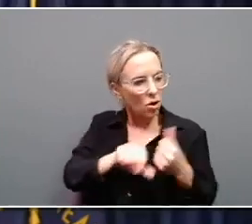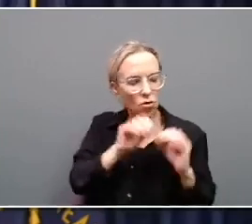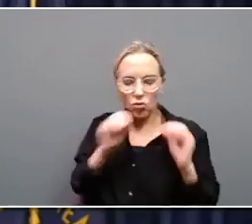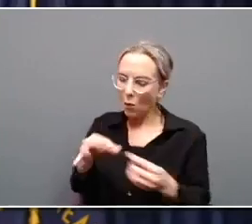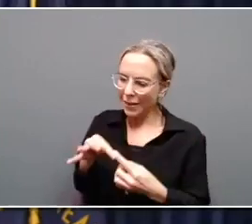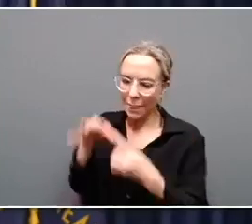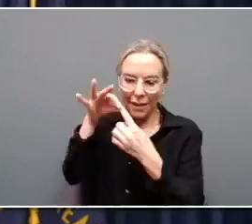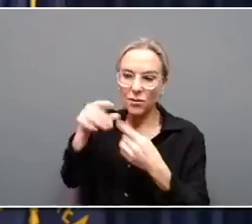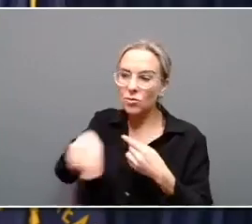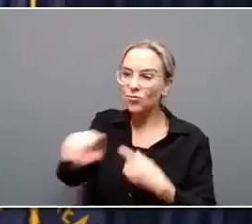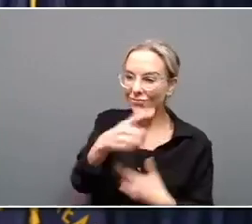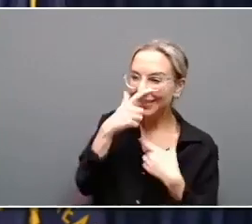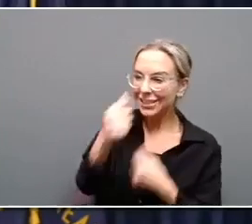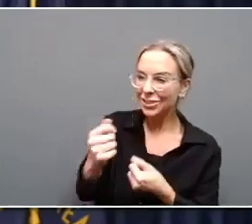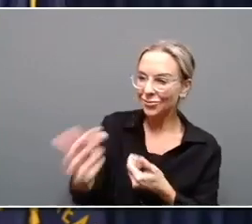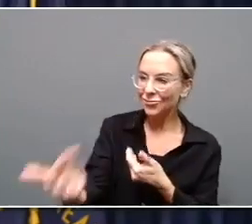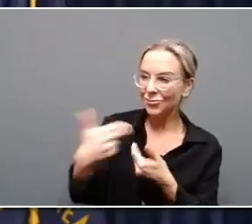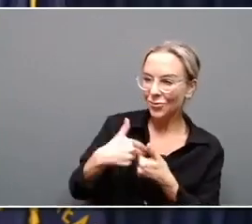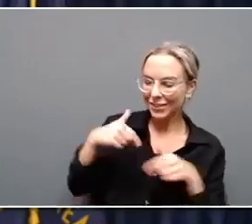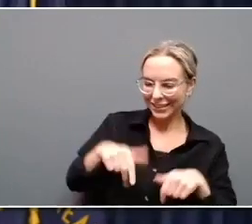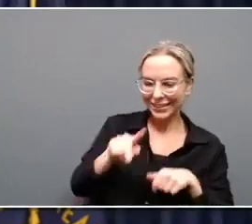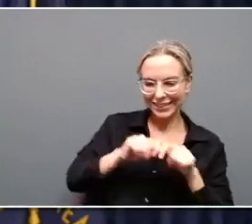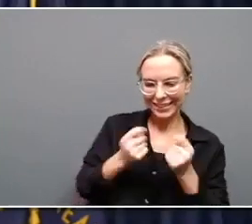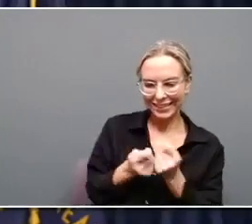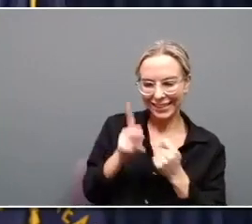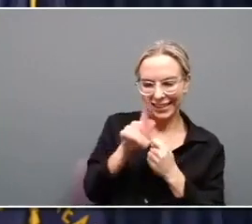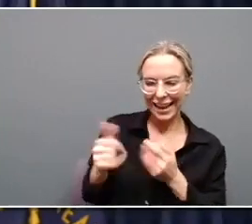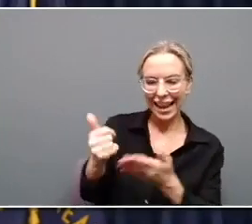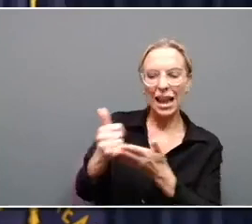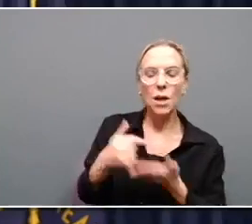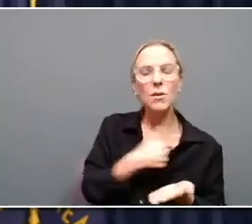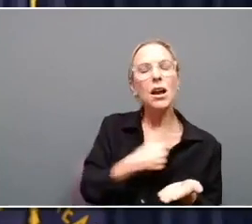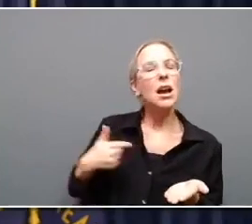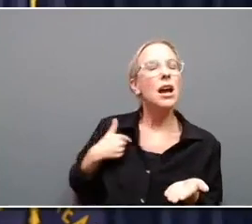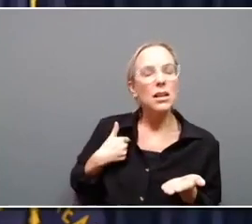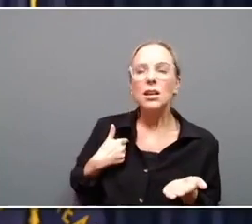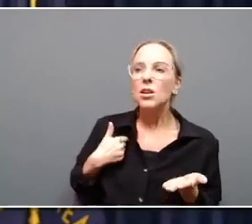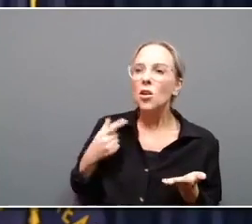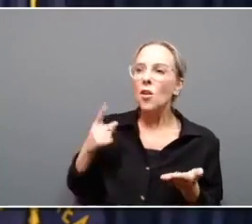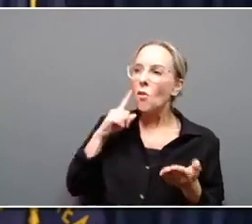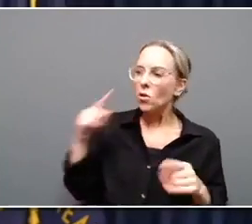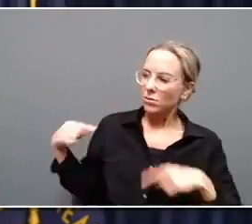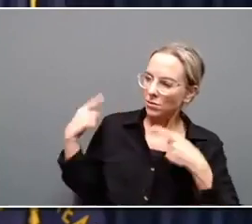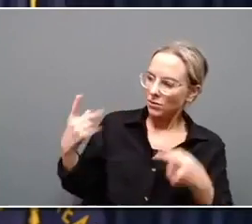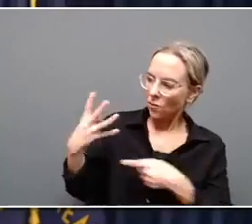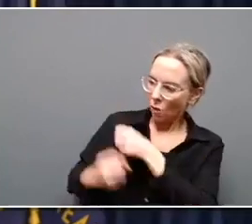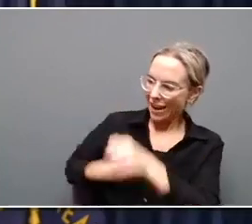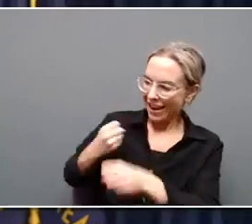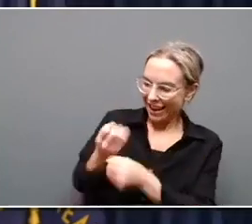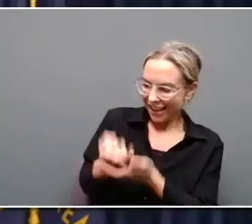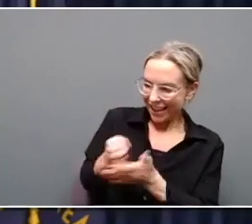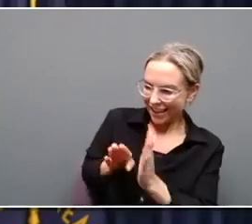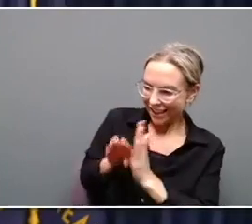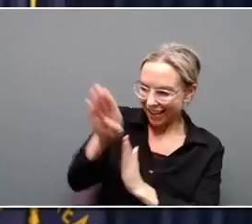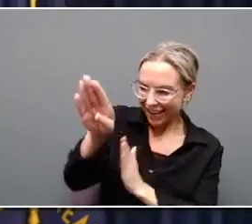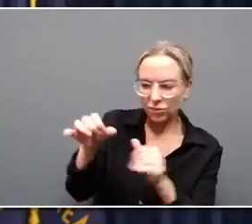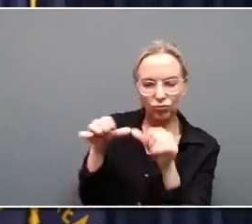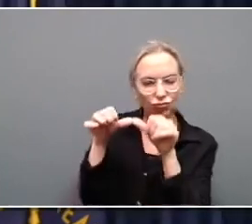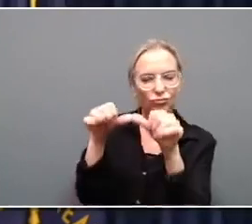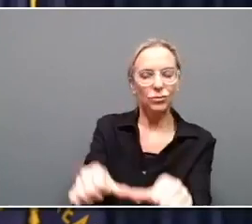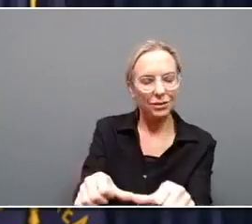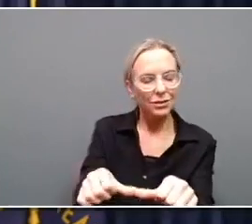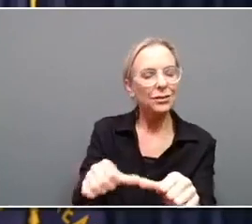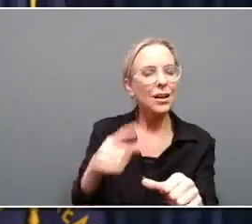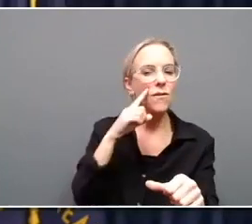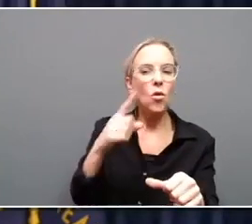joining Team Kentucky, you will be helping us to turn these past 4 years of economic progress into decades of prosperity for our